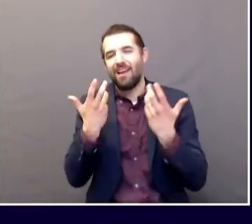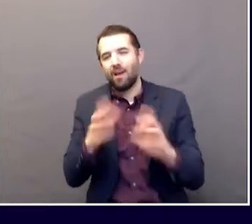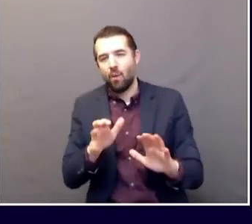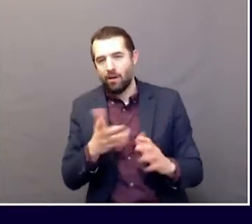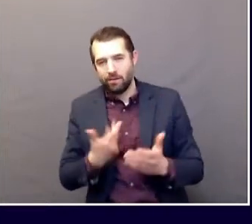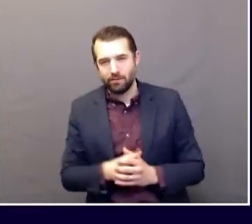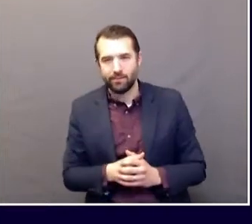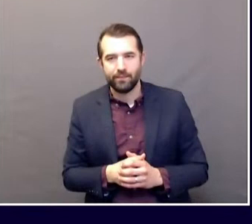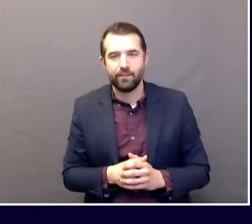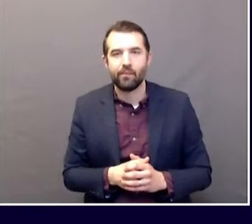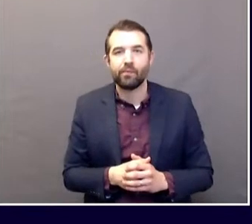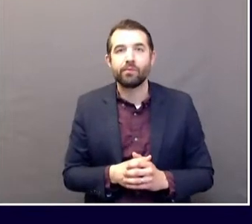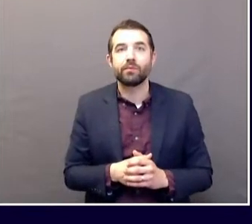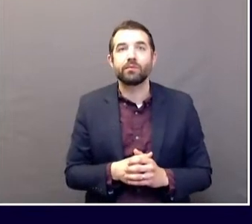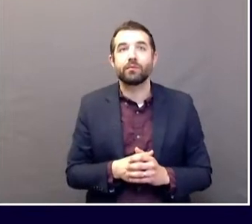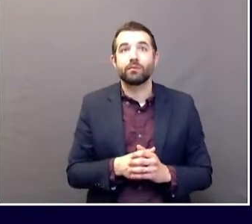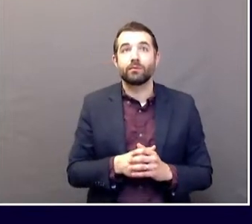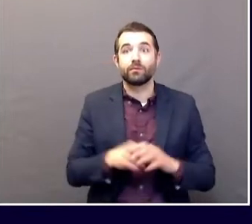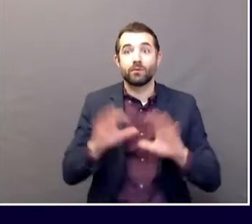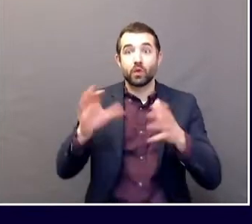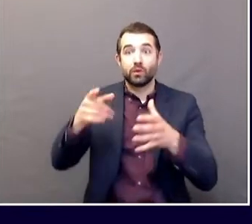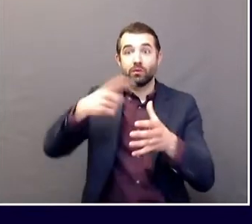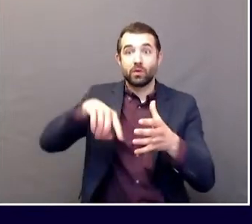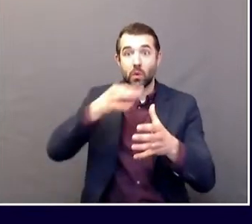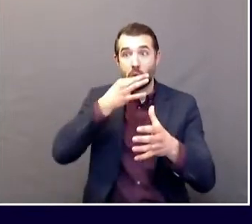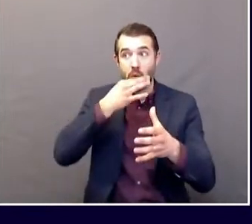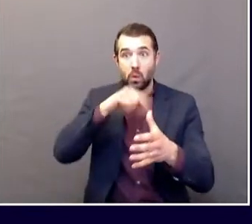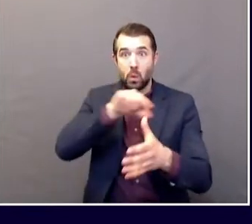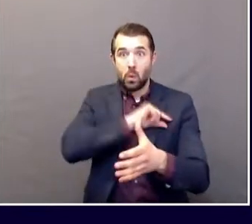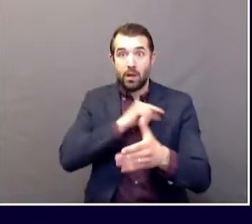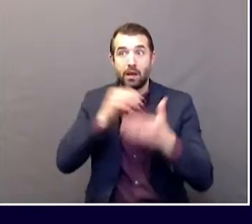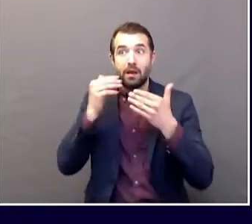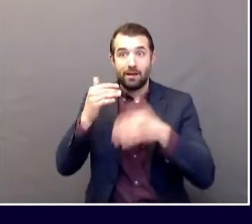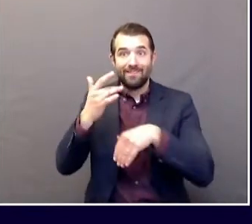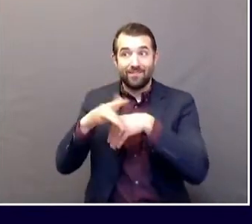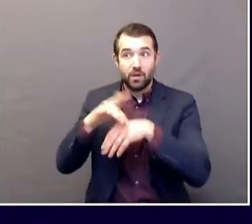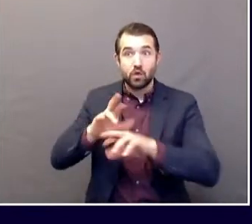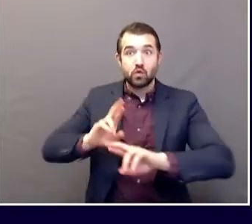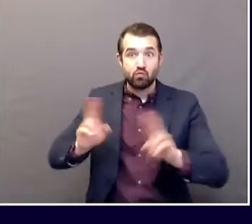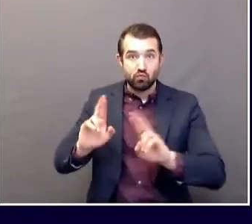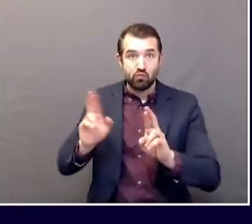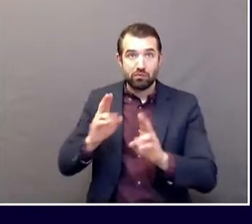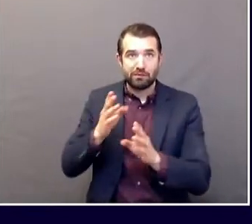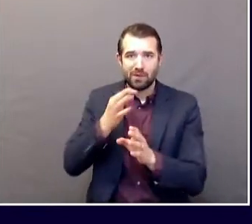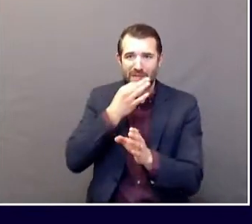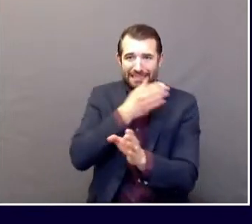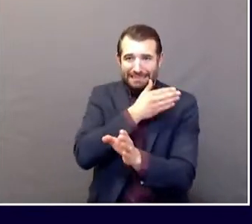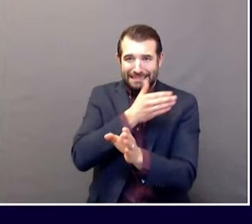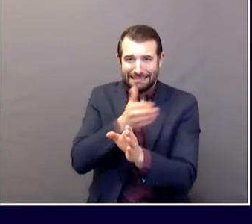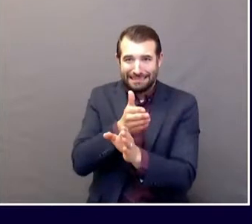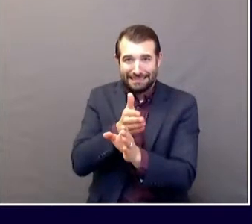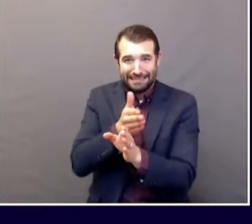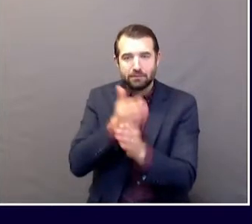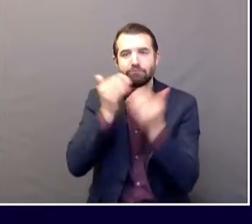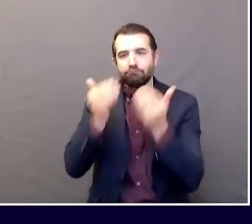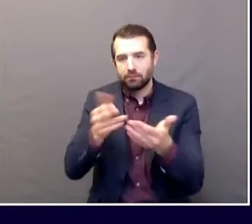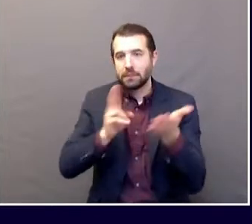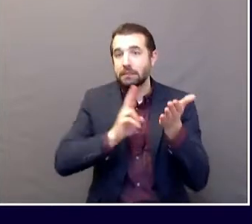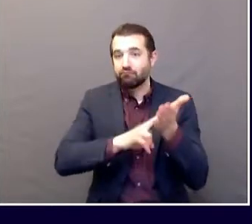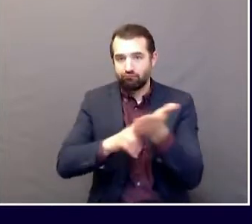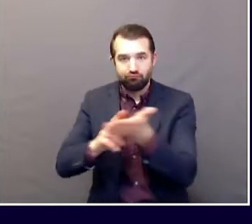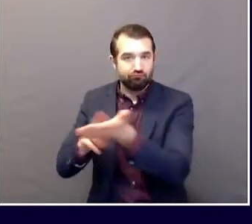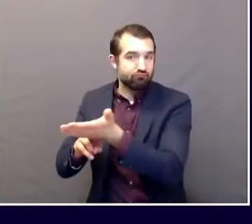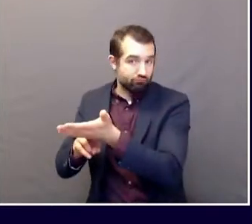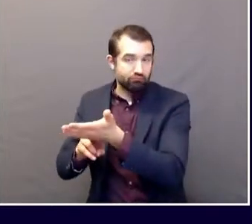in time so they get the information, and that's pretty near to when they can get an appointment. Again, we're hoping that we continue to move through